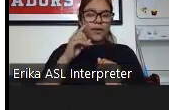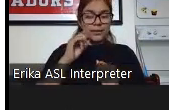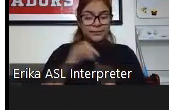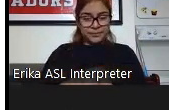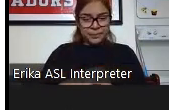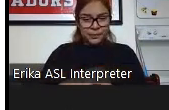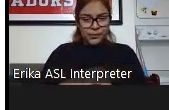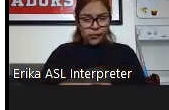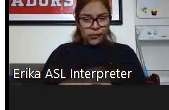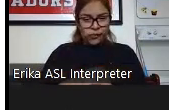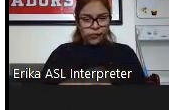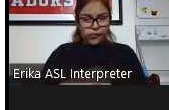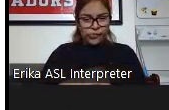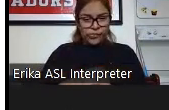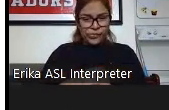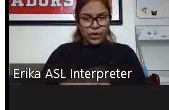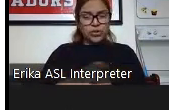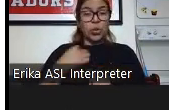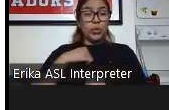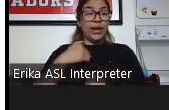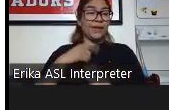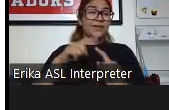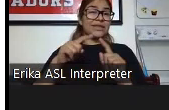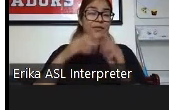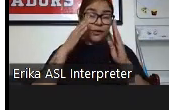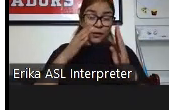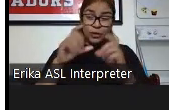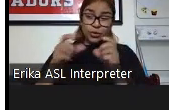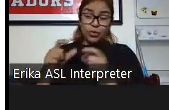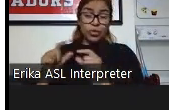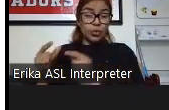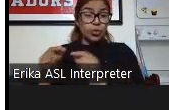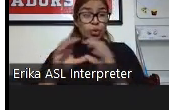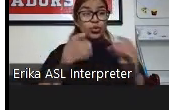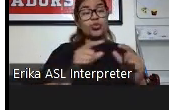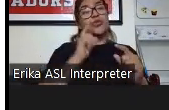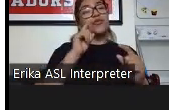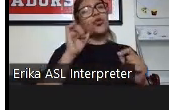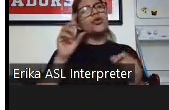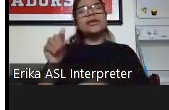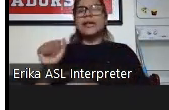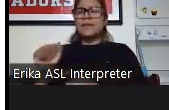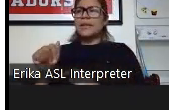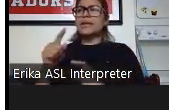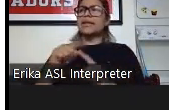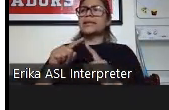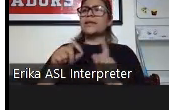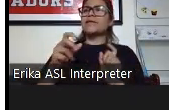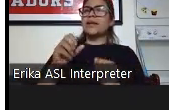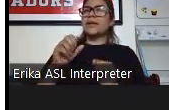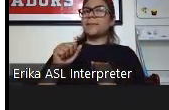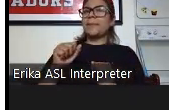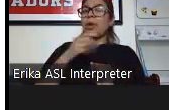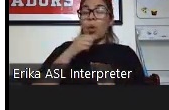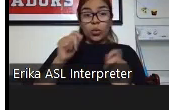plethora of focus groups comprised of people with disabilities and older adults who utilize accessible